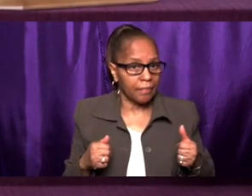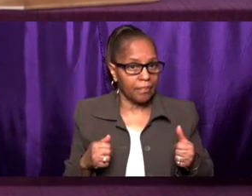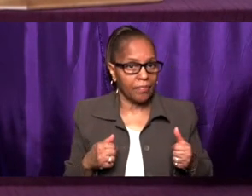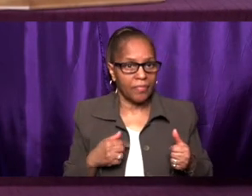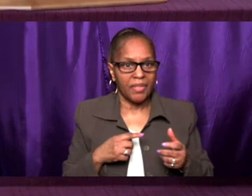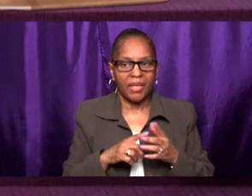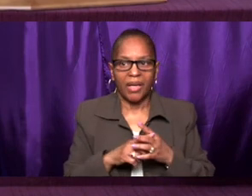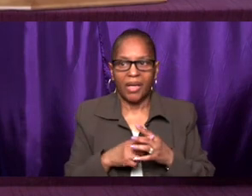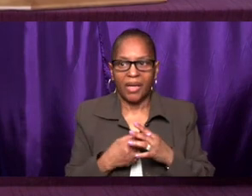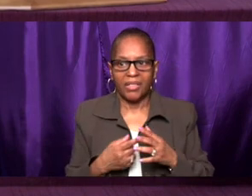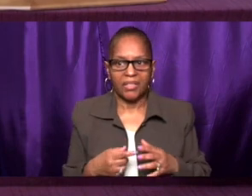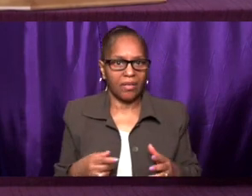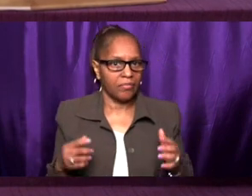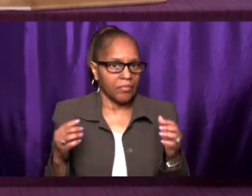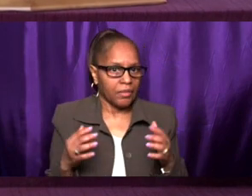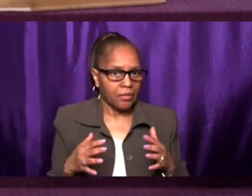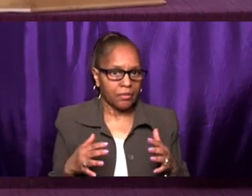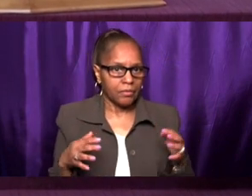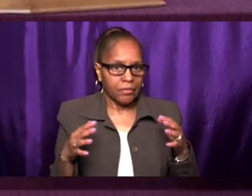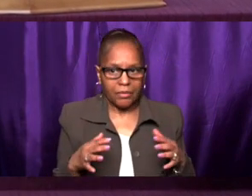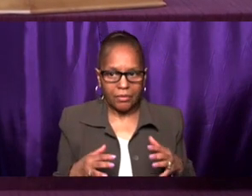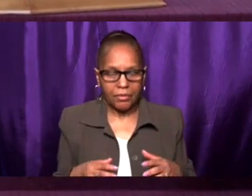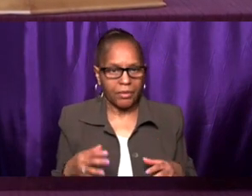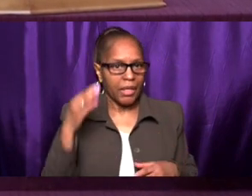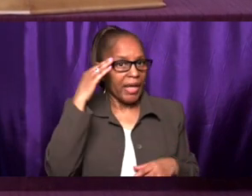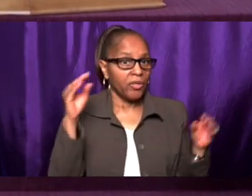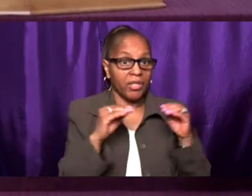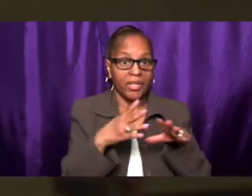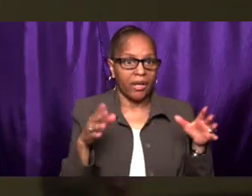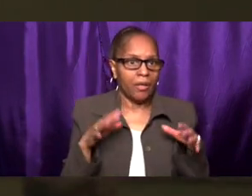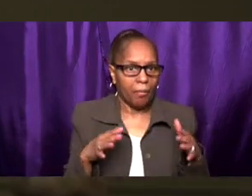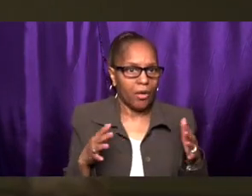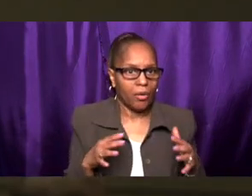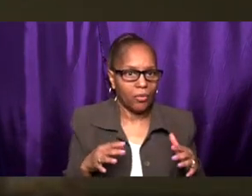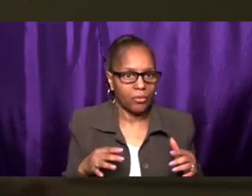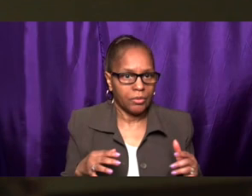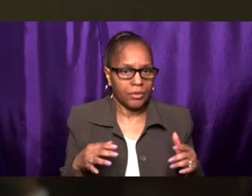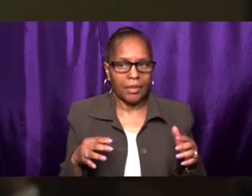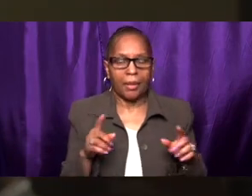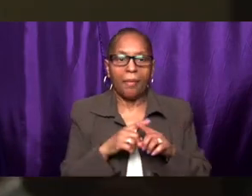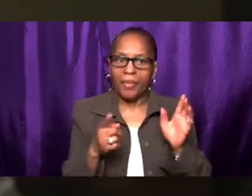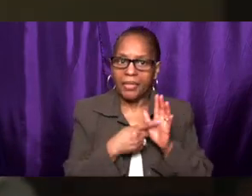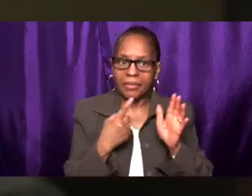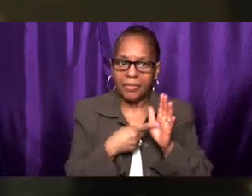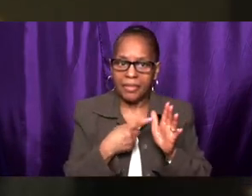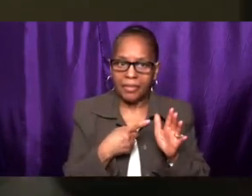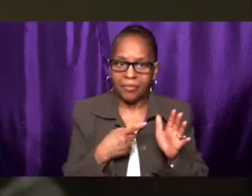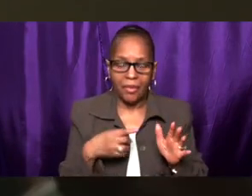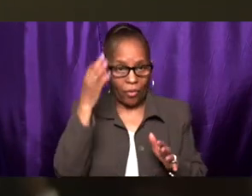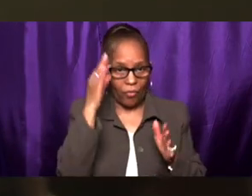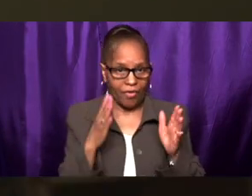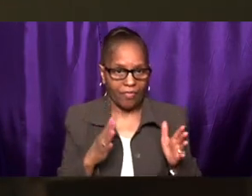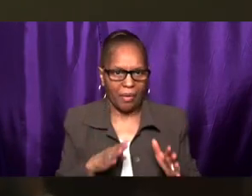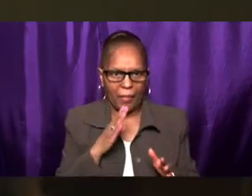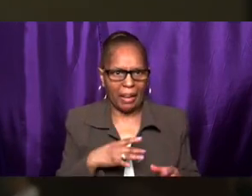I start buckling. I know none of y'all buckle. But every once in a while, old Revy Rev be